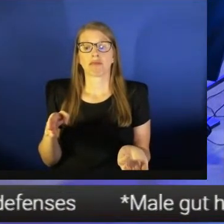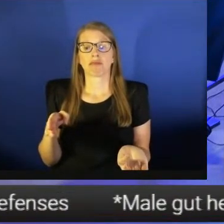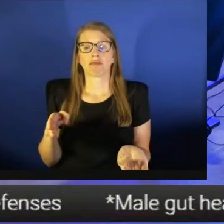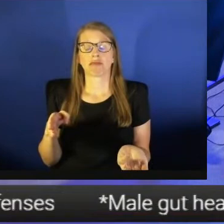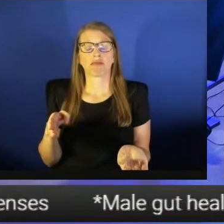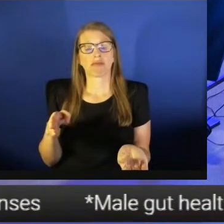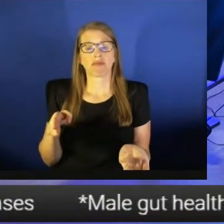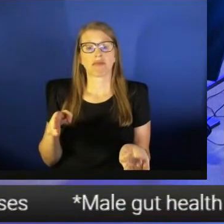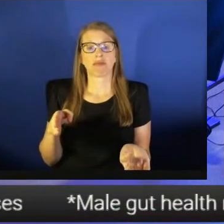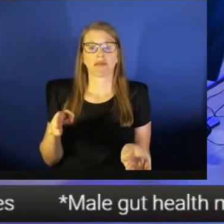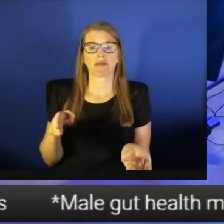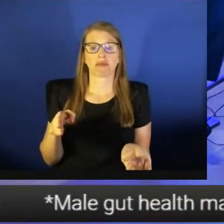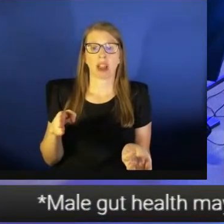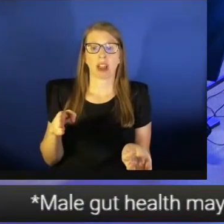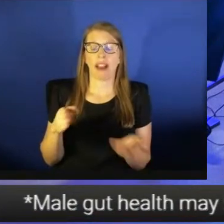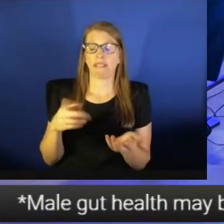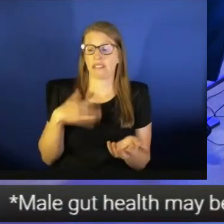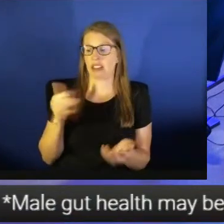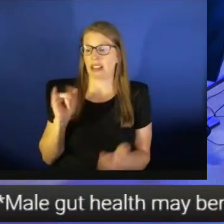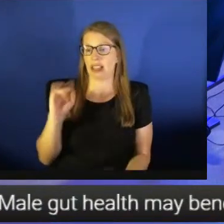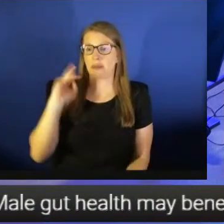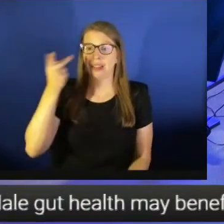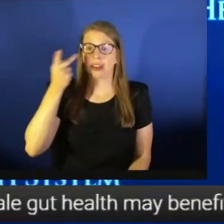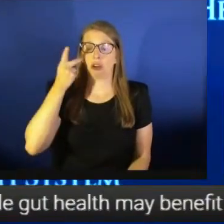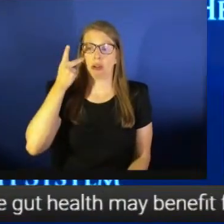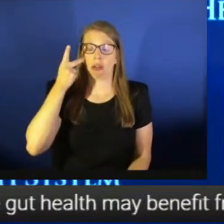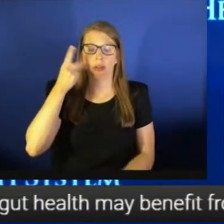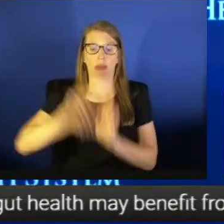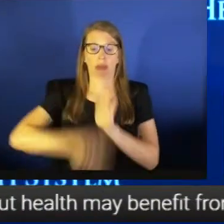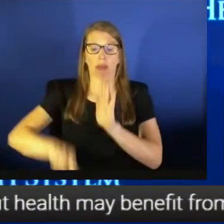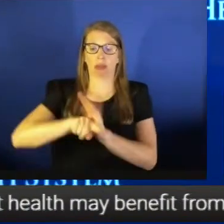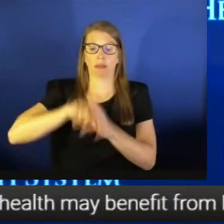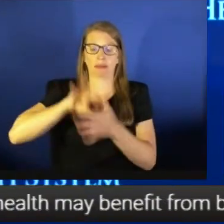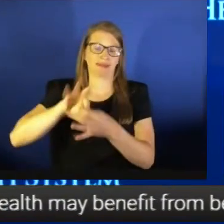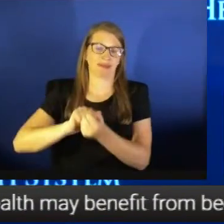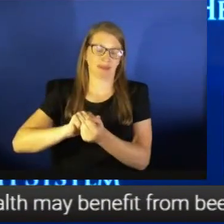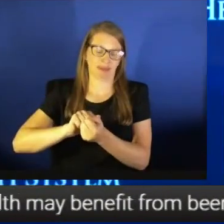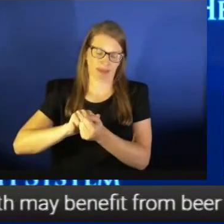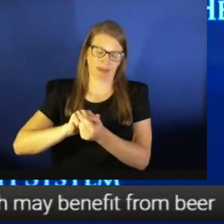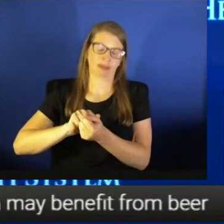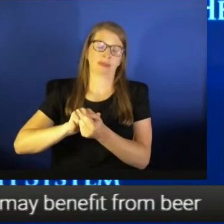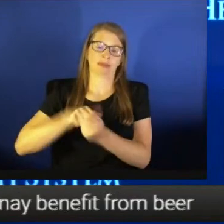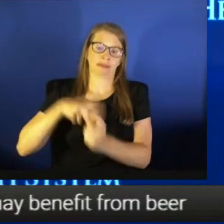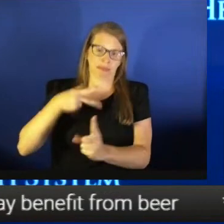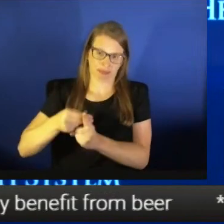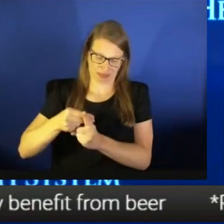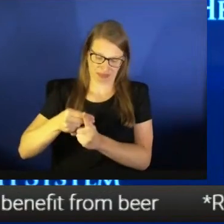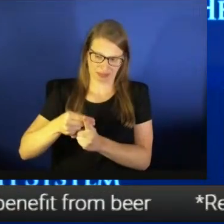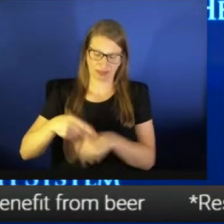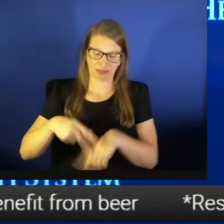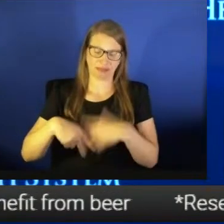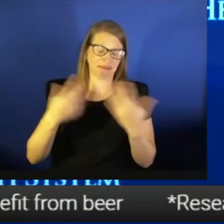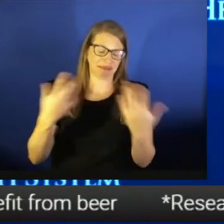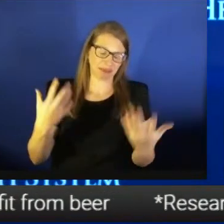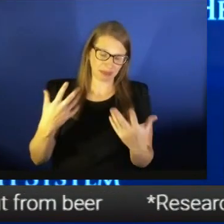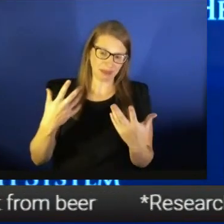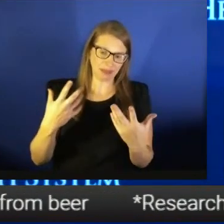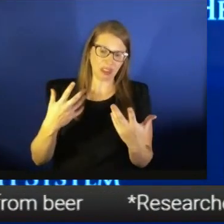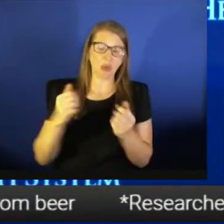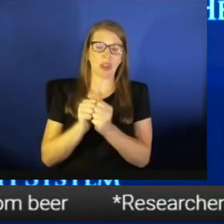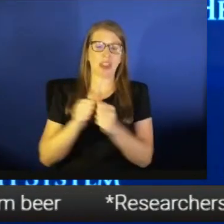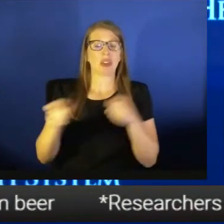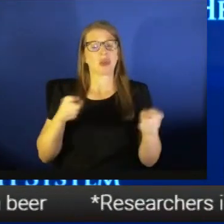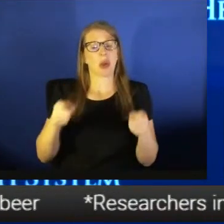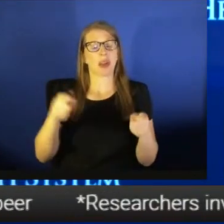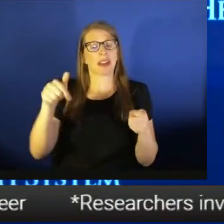unfair politicization of things around controlling this epidemic. And I suspect that some of